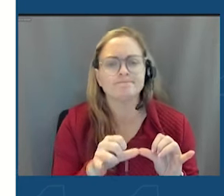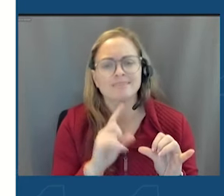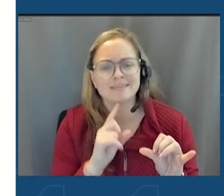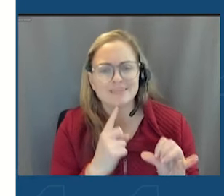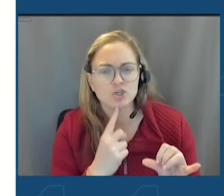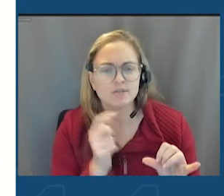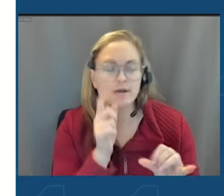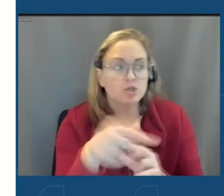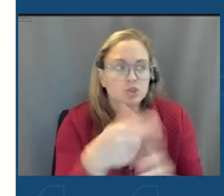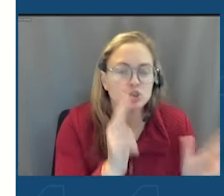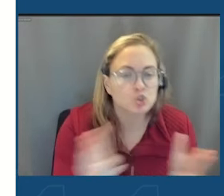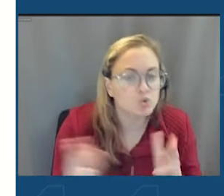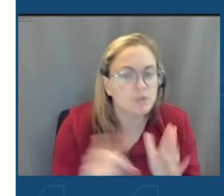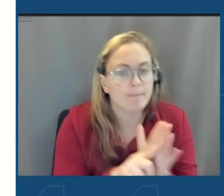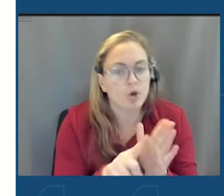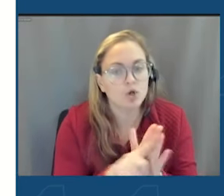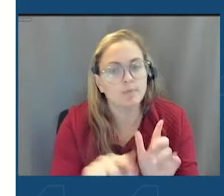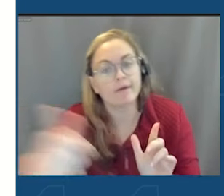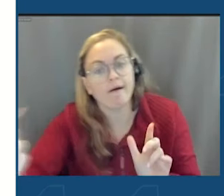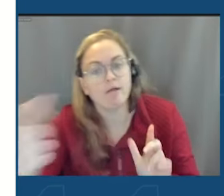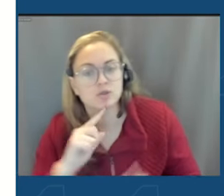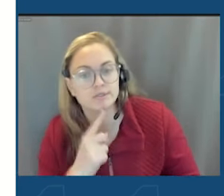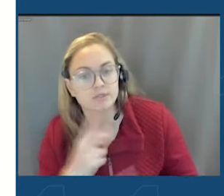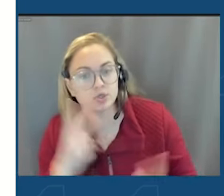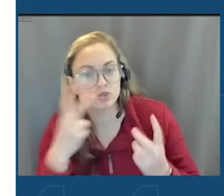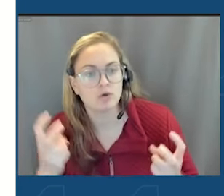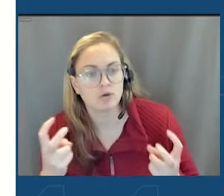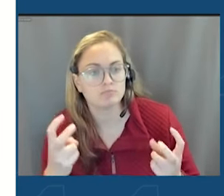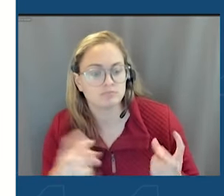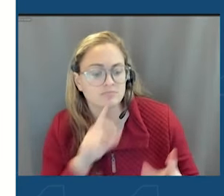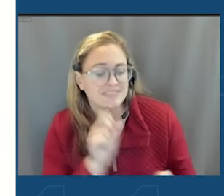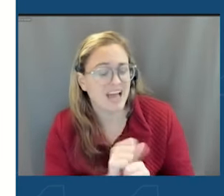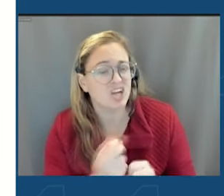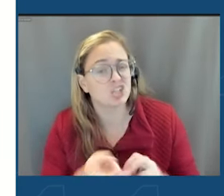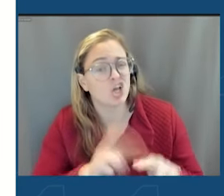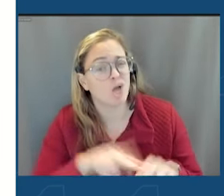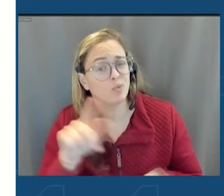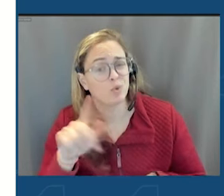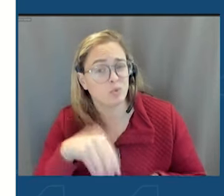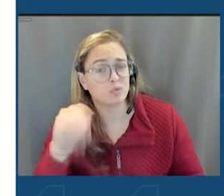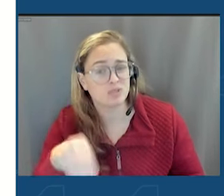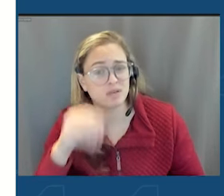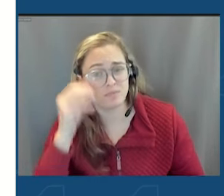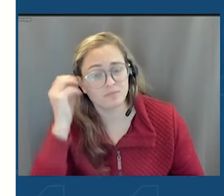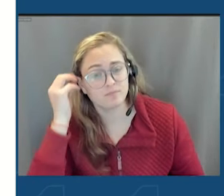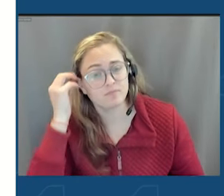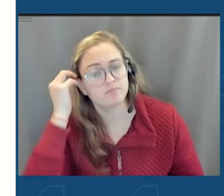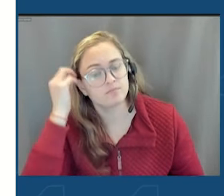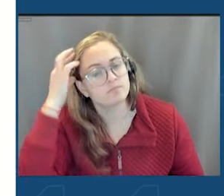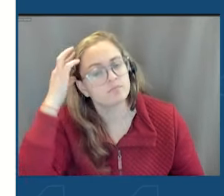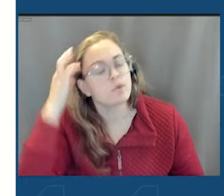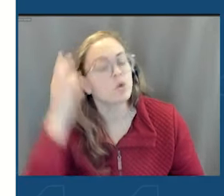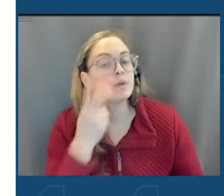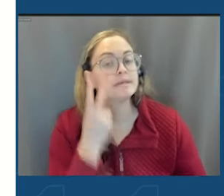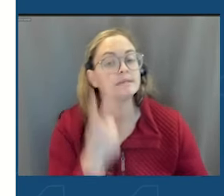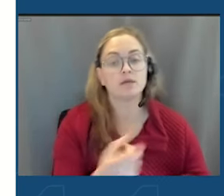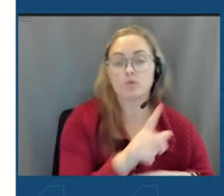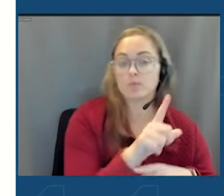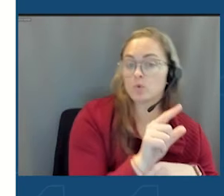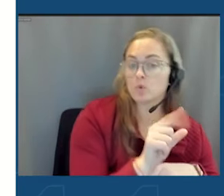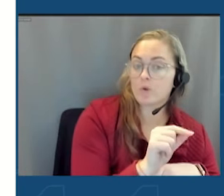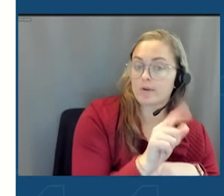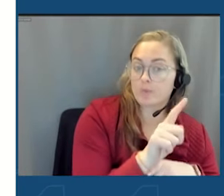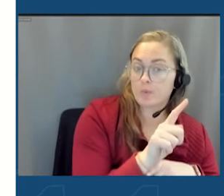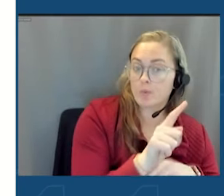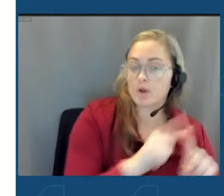just shootings and murders, it's other serious crimes, that's actually up 21%. We see that from 2021 to 2022.